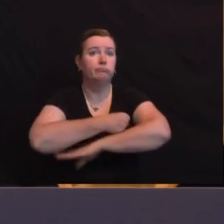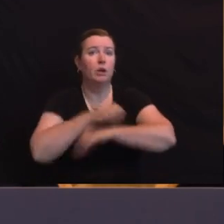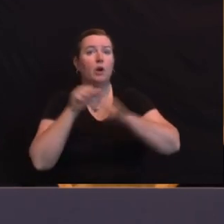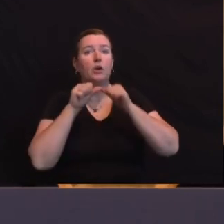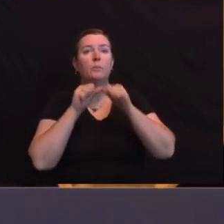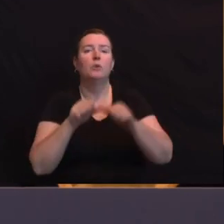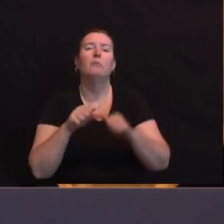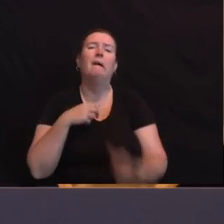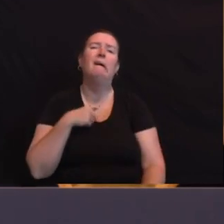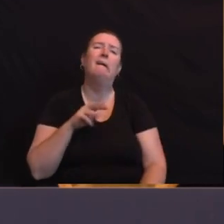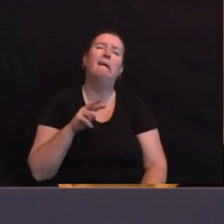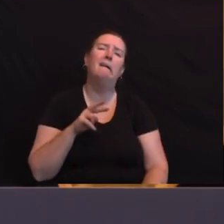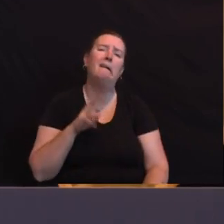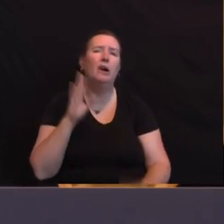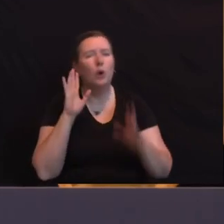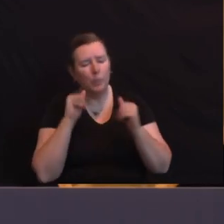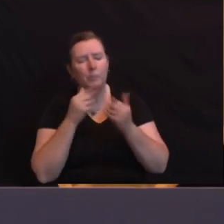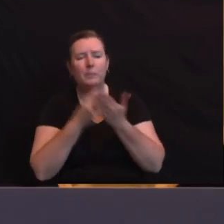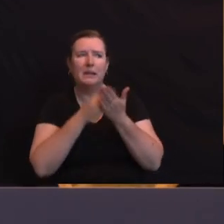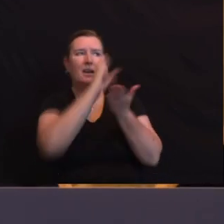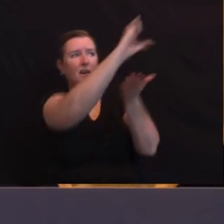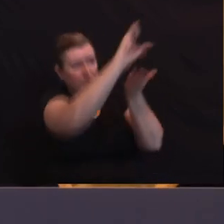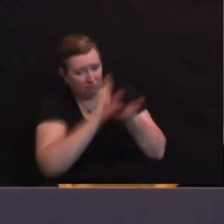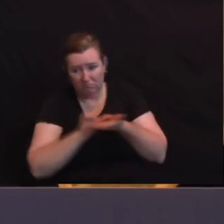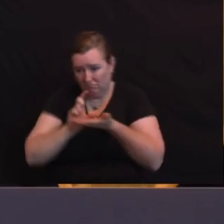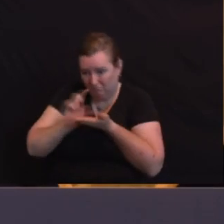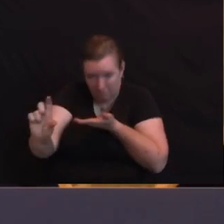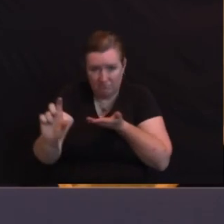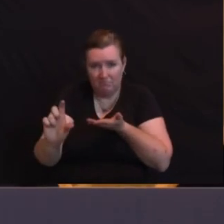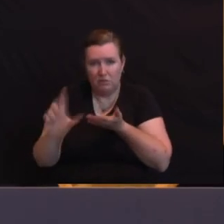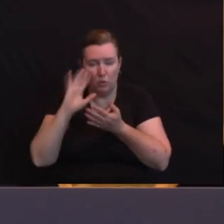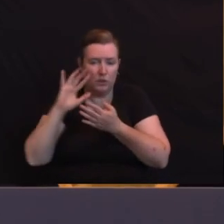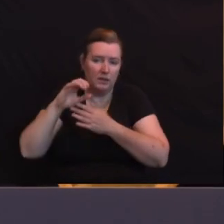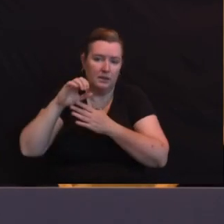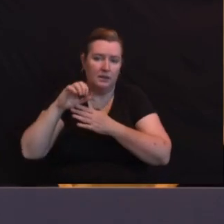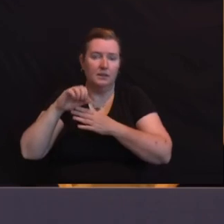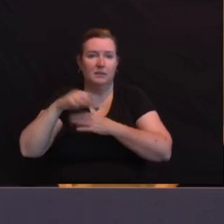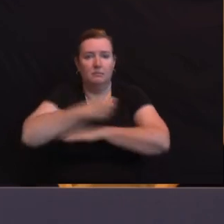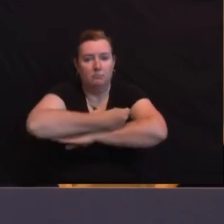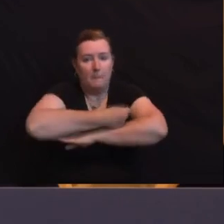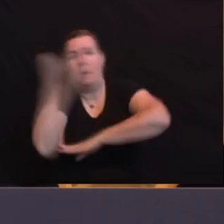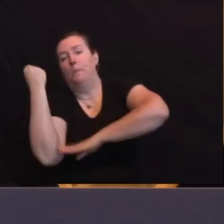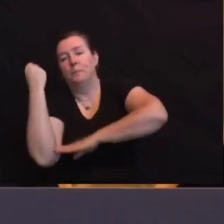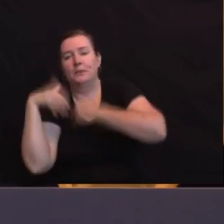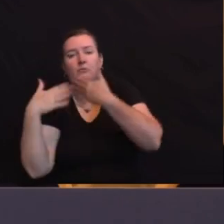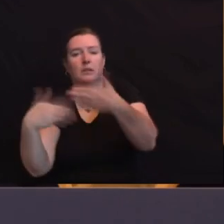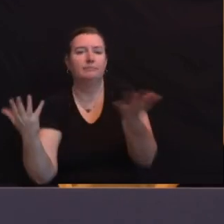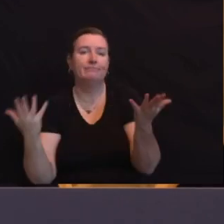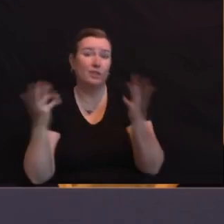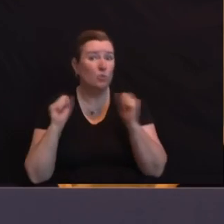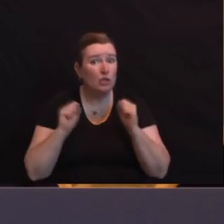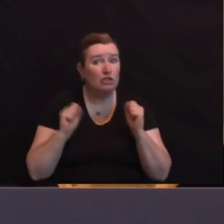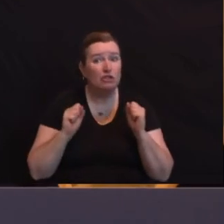flowers begin to bloom. And as you said, particularly the weather's getting colder. That's an example of a restaurant that's inside of a